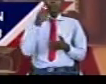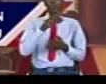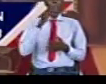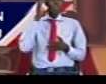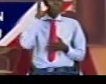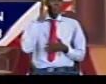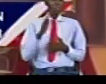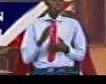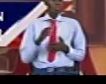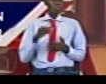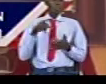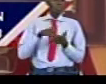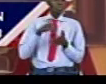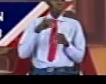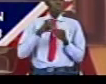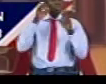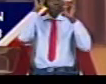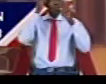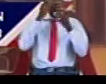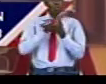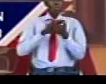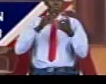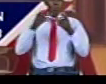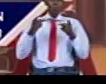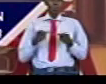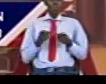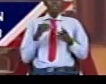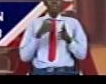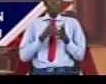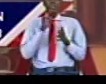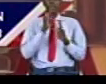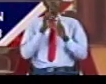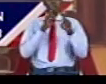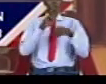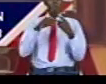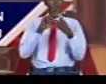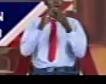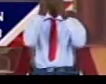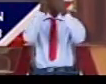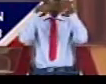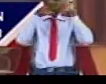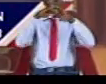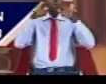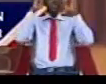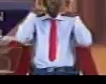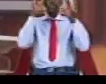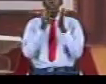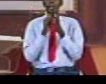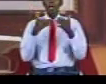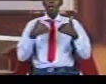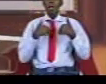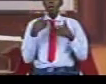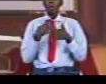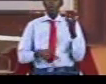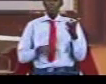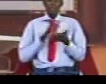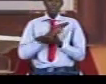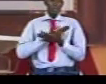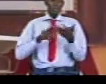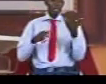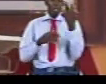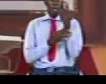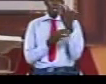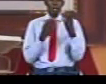stand in his holy place? This is talking about getting to heaven. He that has, what? Clean hands, he